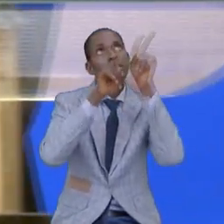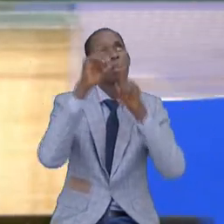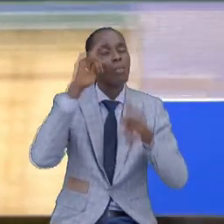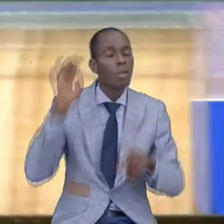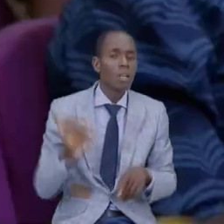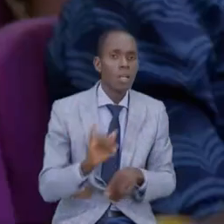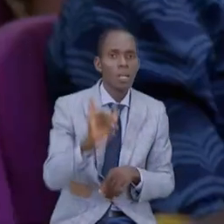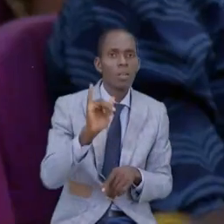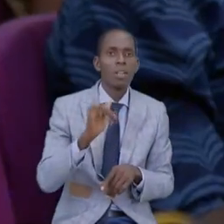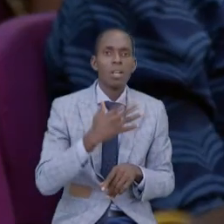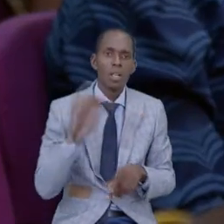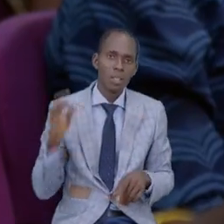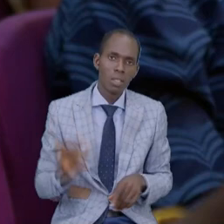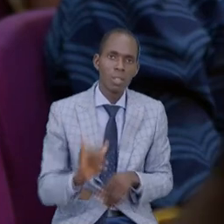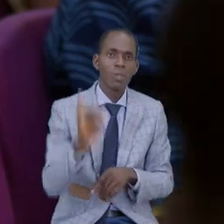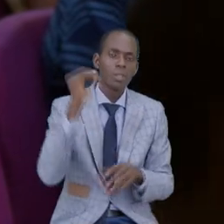forever and ever.